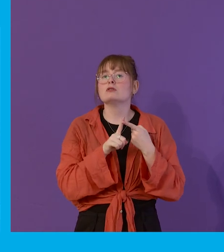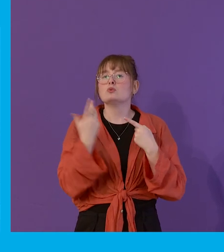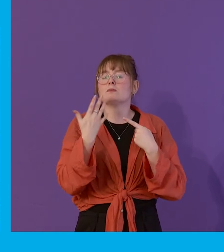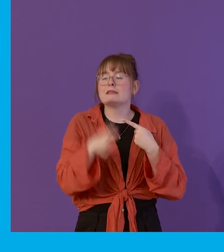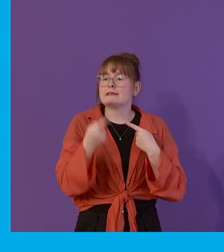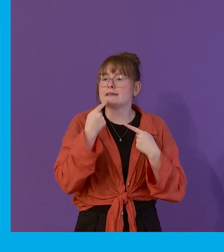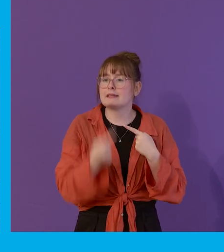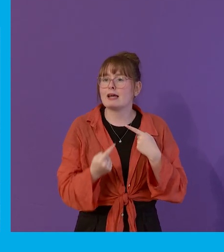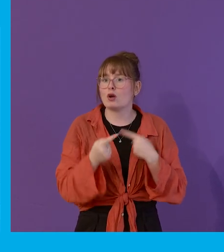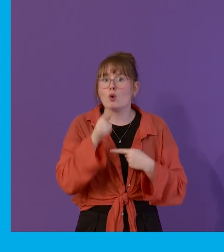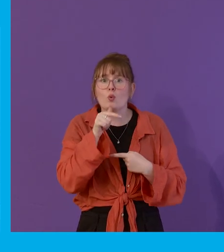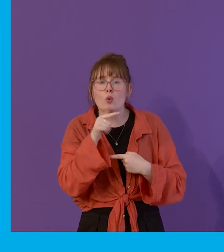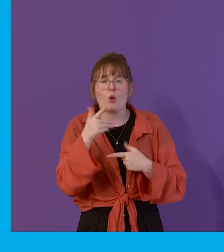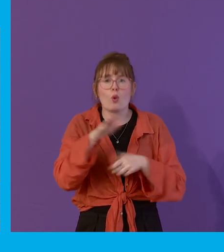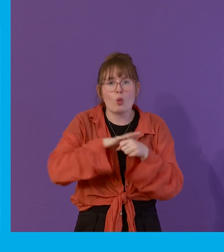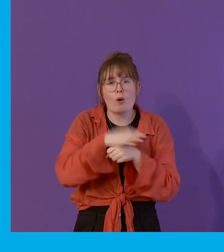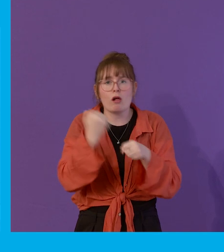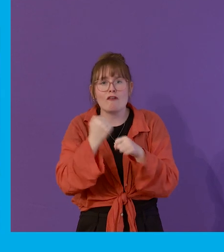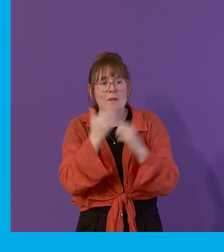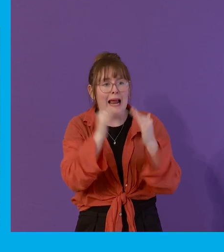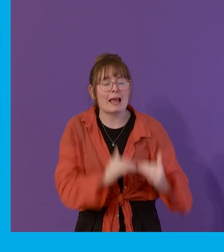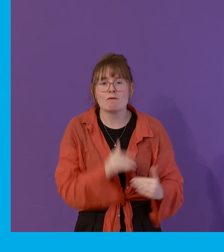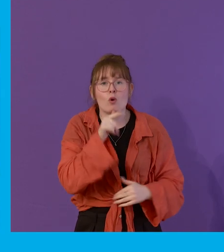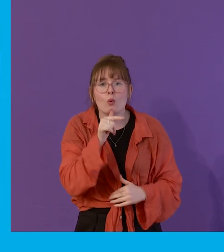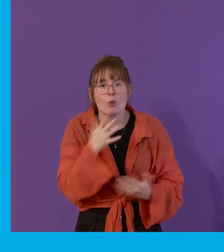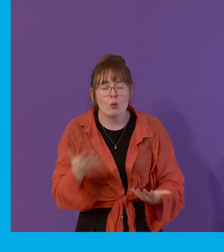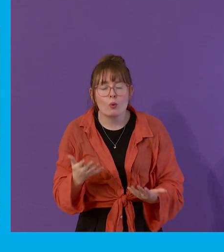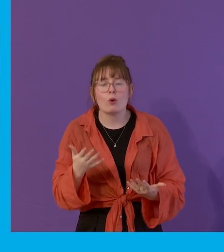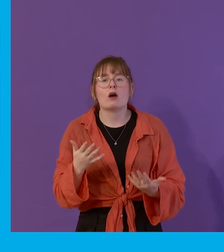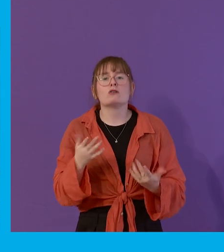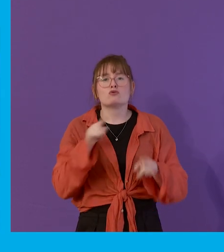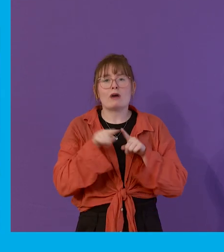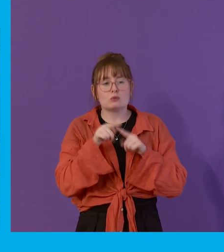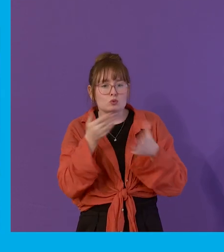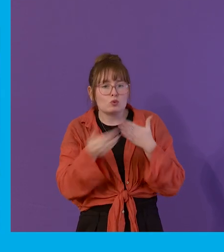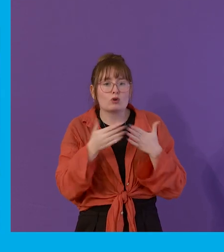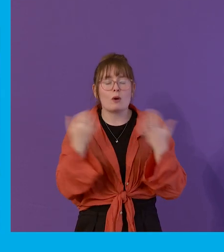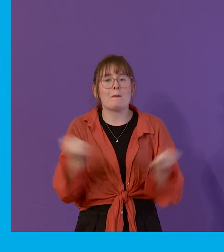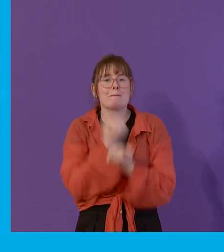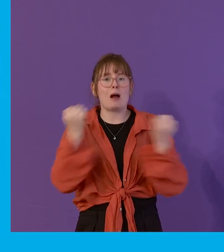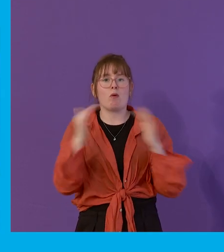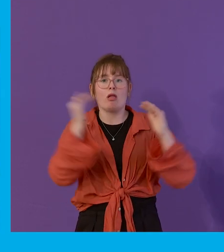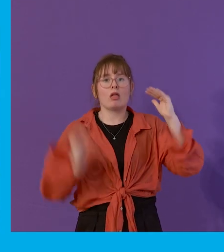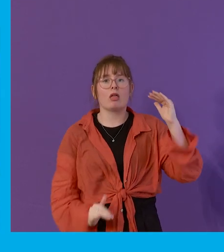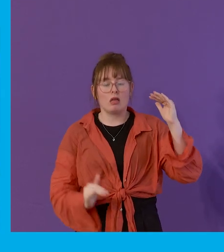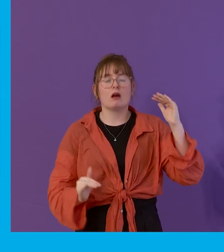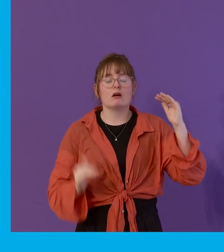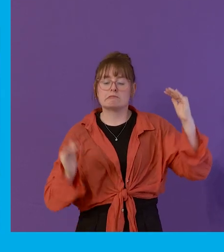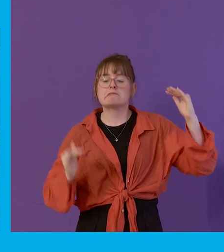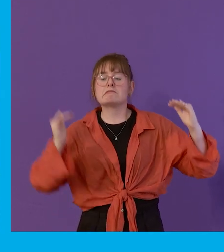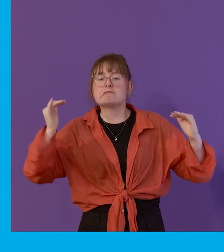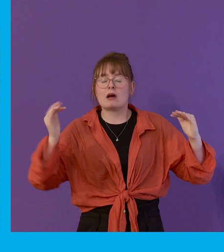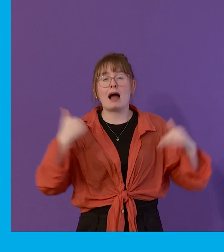idea through, like, who is local government for? And this bit around addressing the power imbalances. And I have